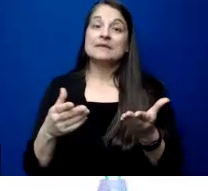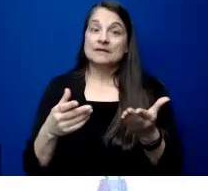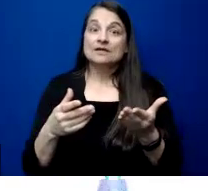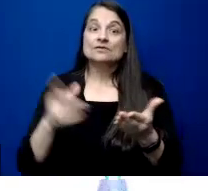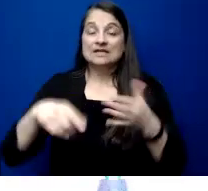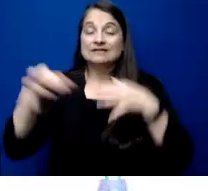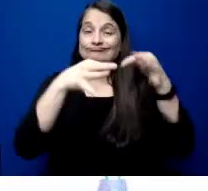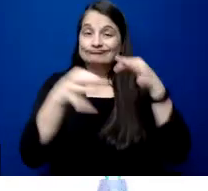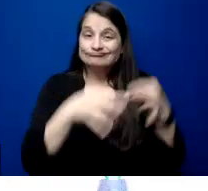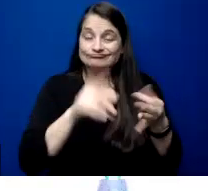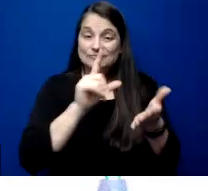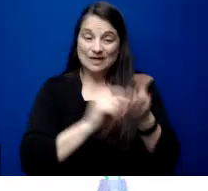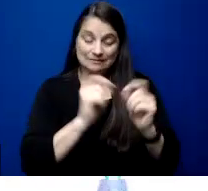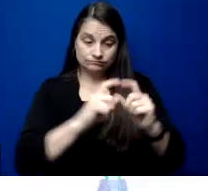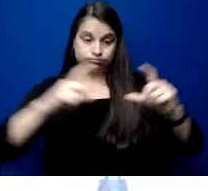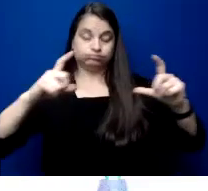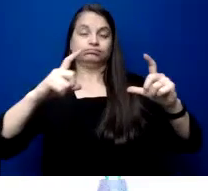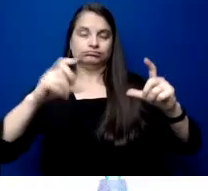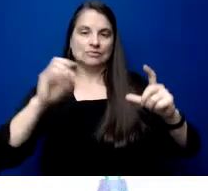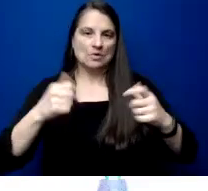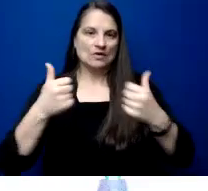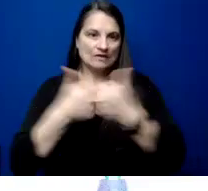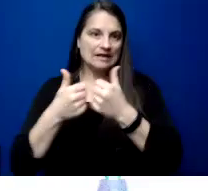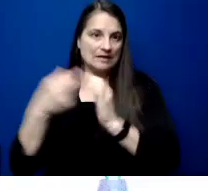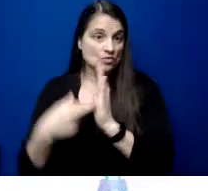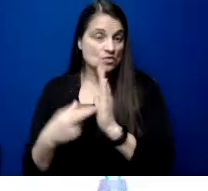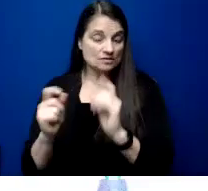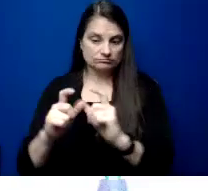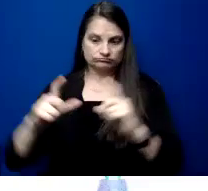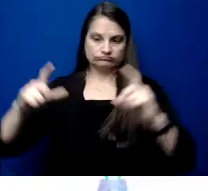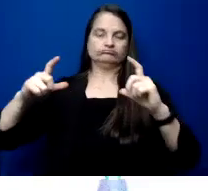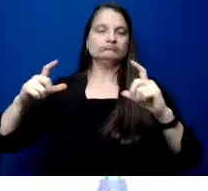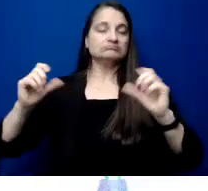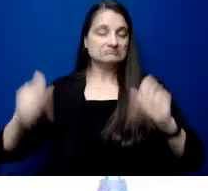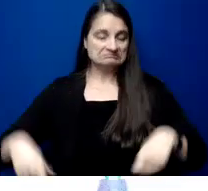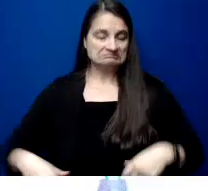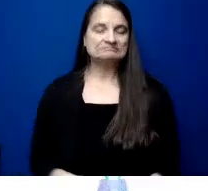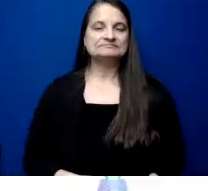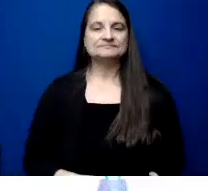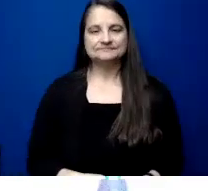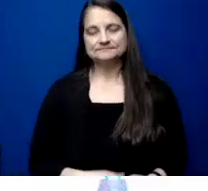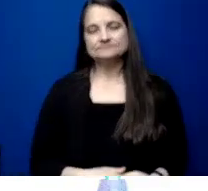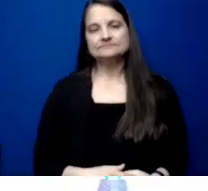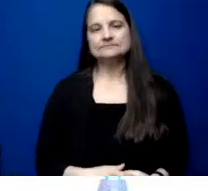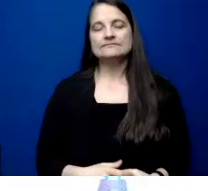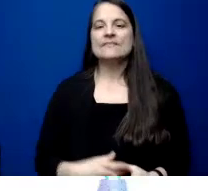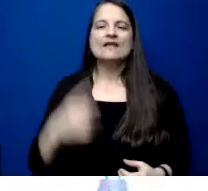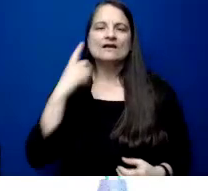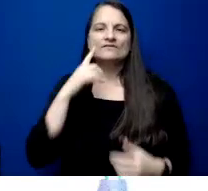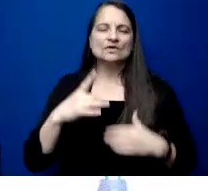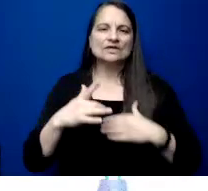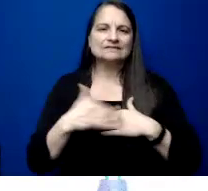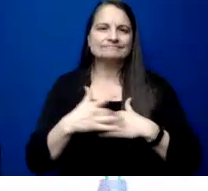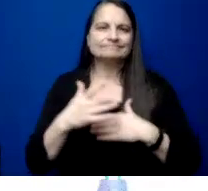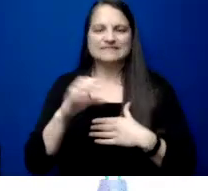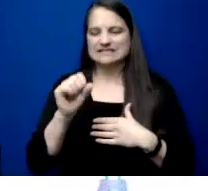available or gaming rules available can be helpful. Also, in terms of sensory access needs in the